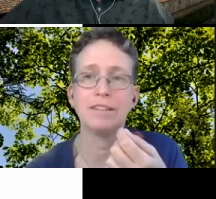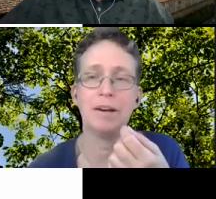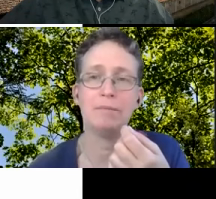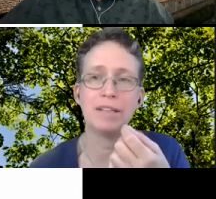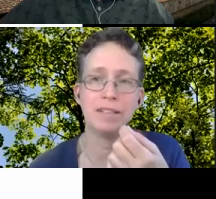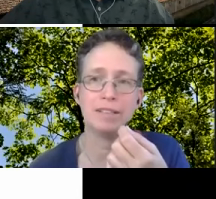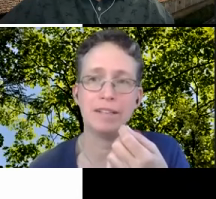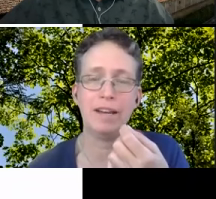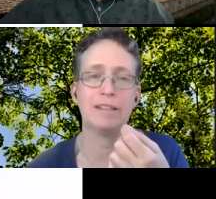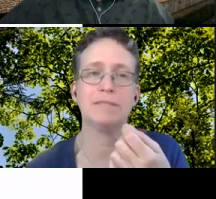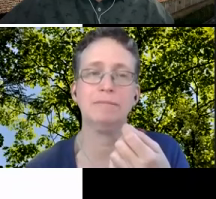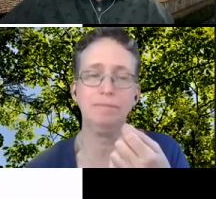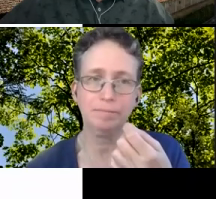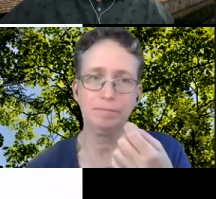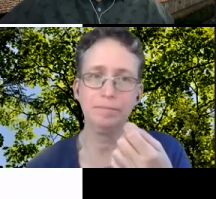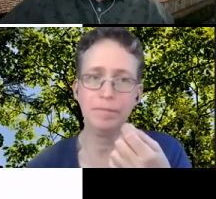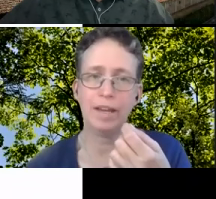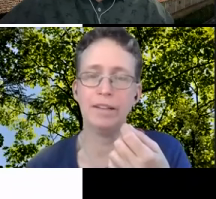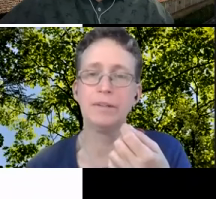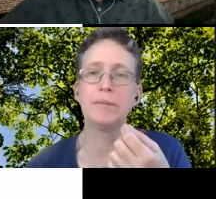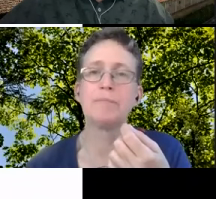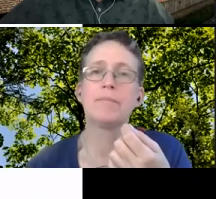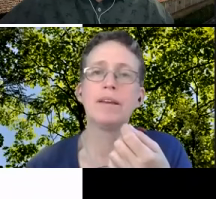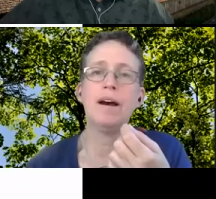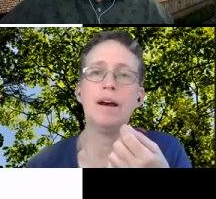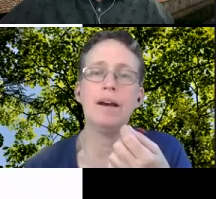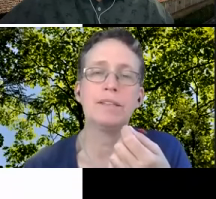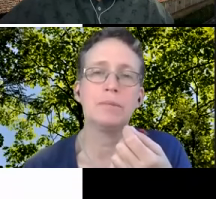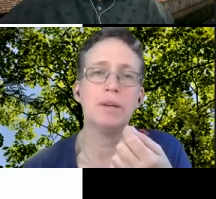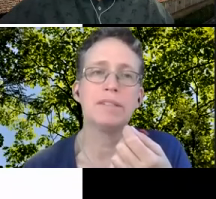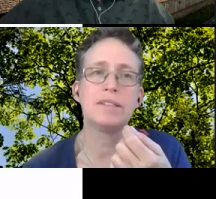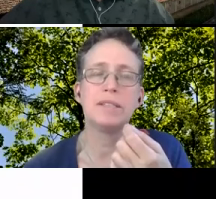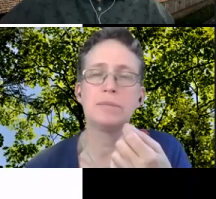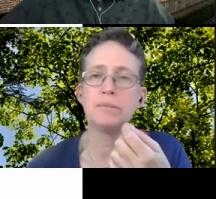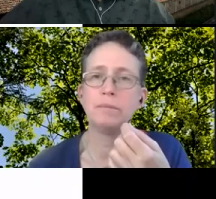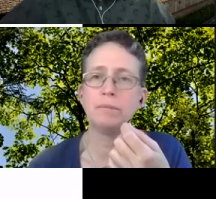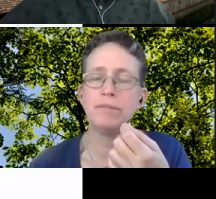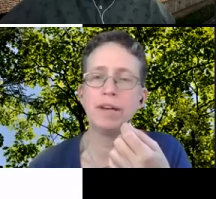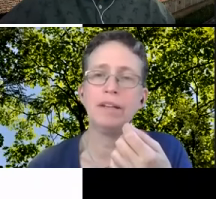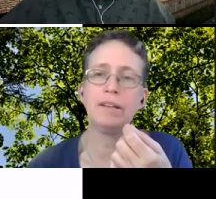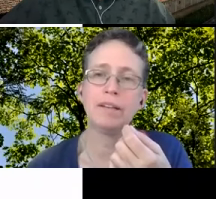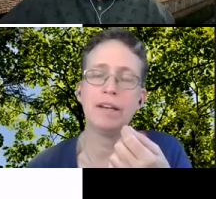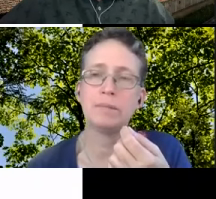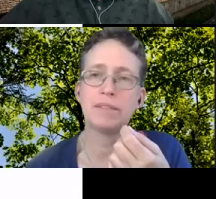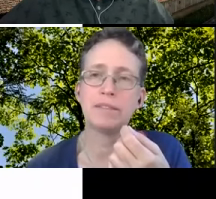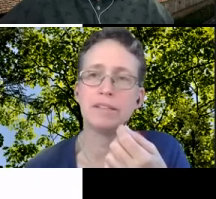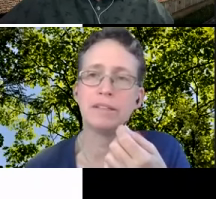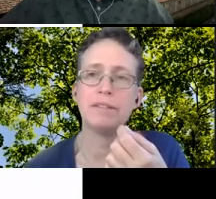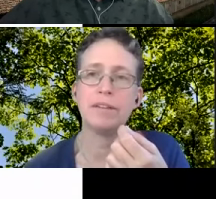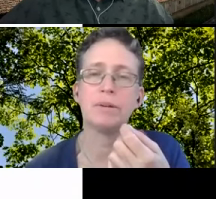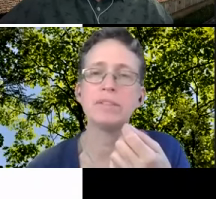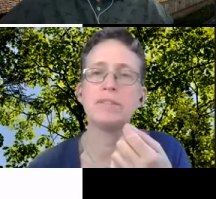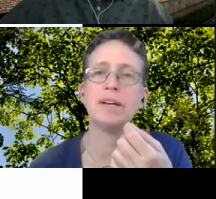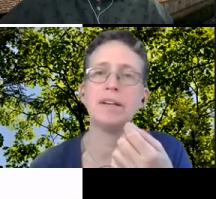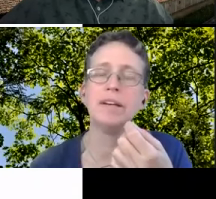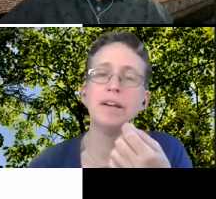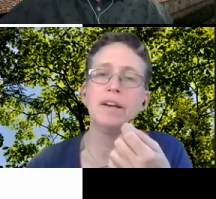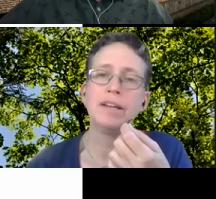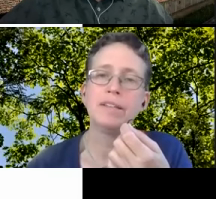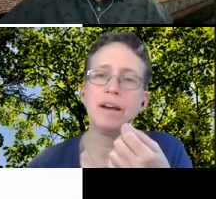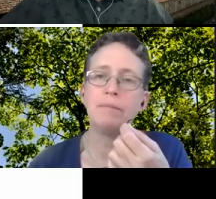nests, nestlings and eggs. And so one of the studies we've done, and it connects with studies a lot of other folks have